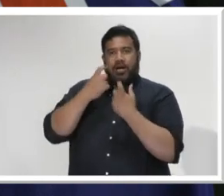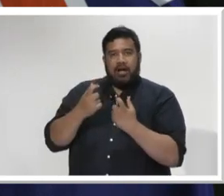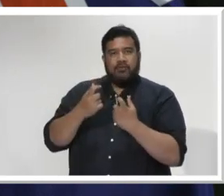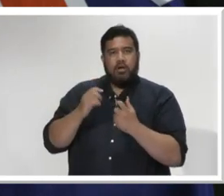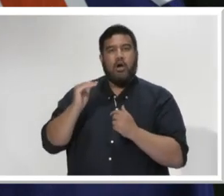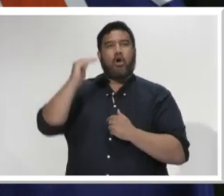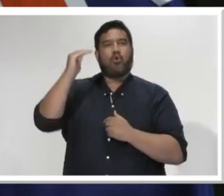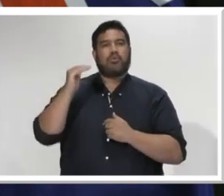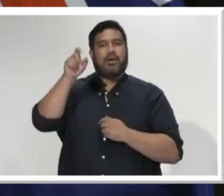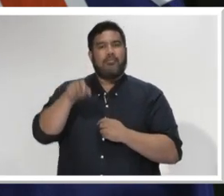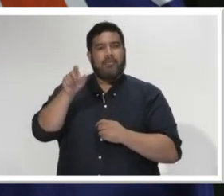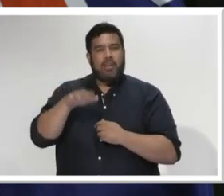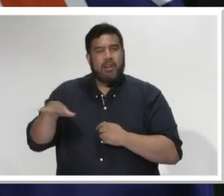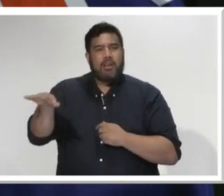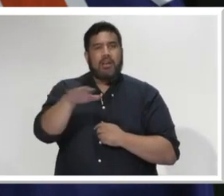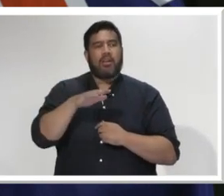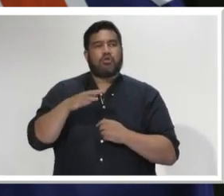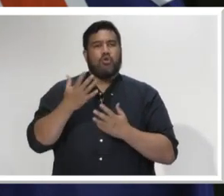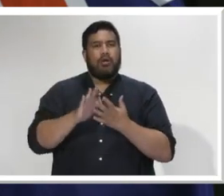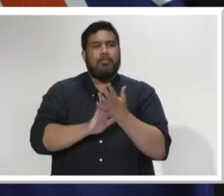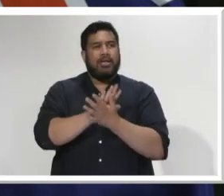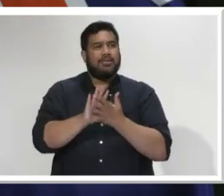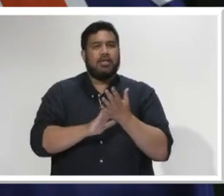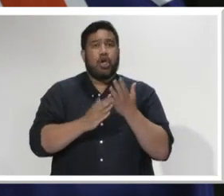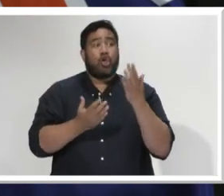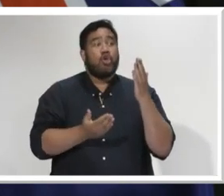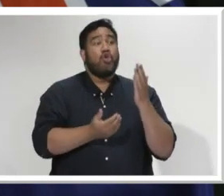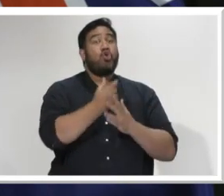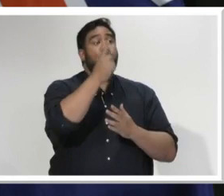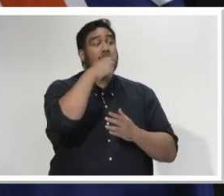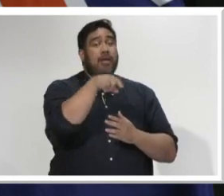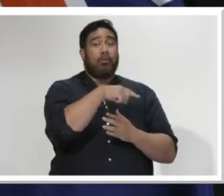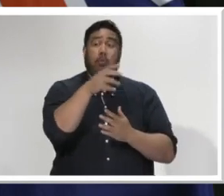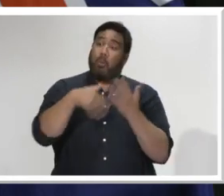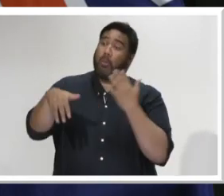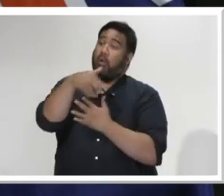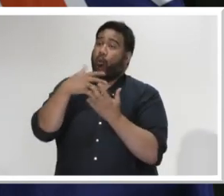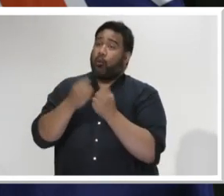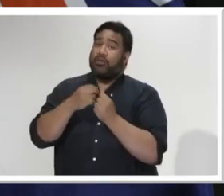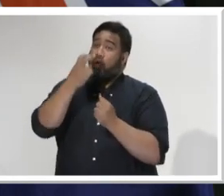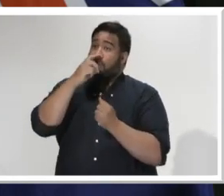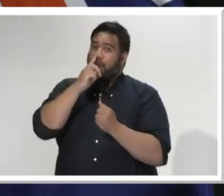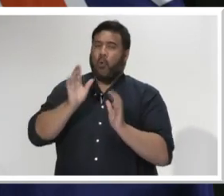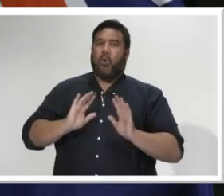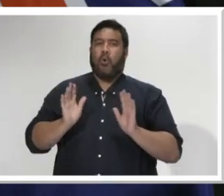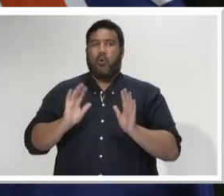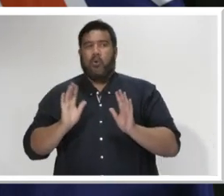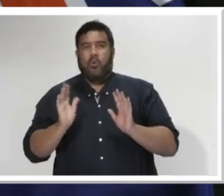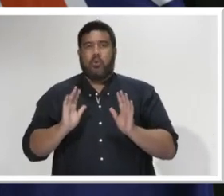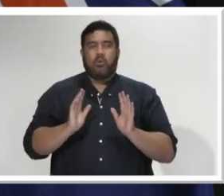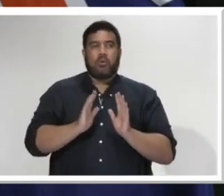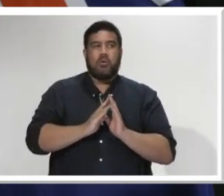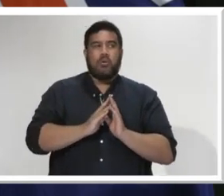still want to limit the amount of new people that are coming into contact with them. At other alert levels, we're looking at how we